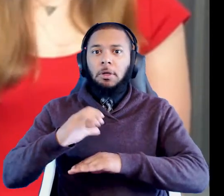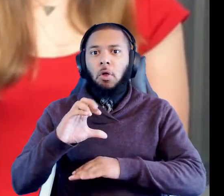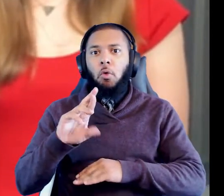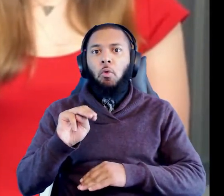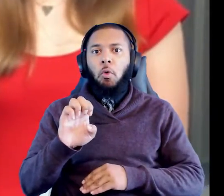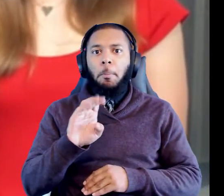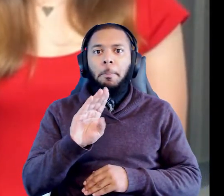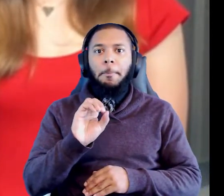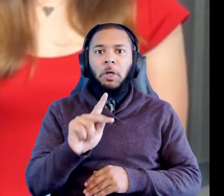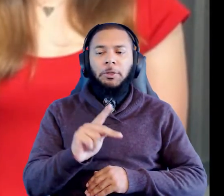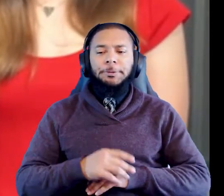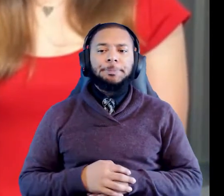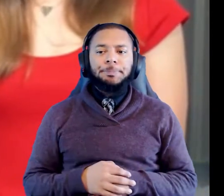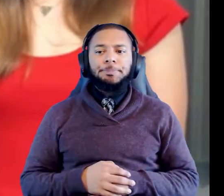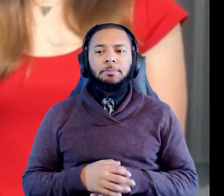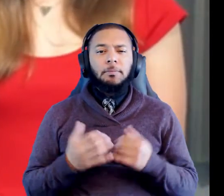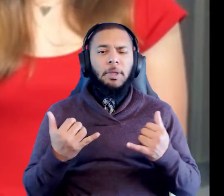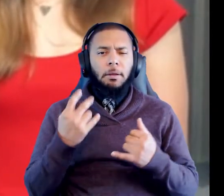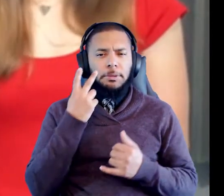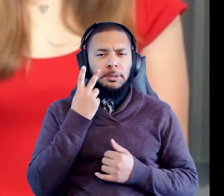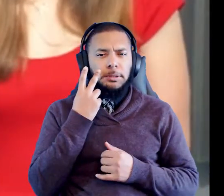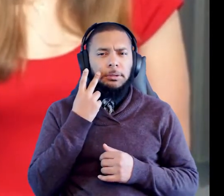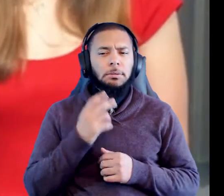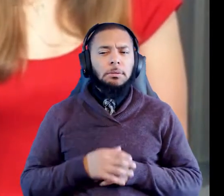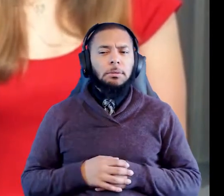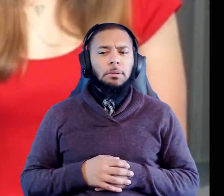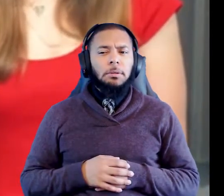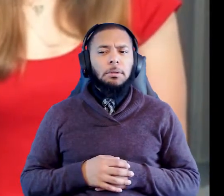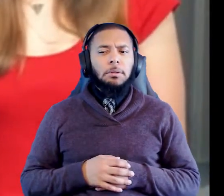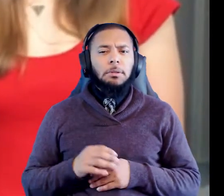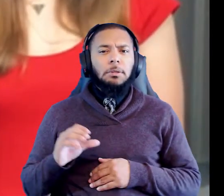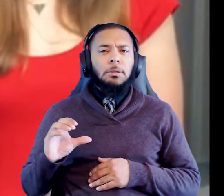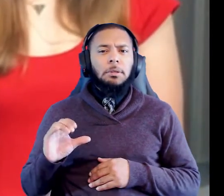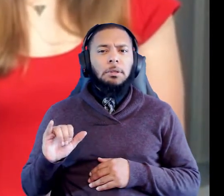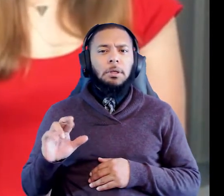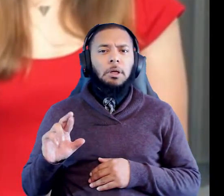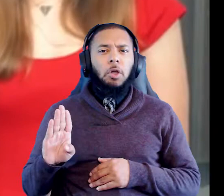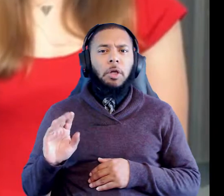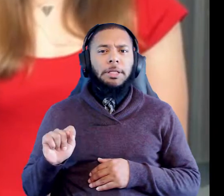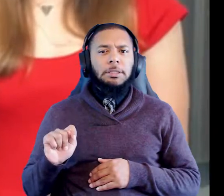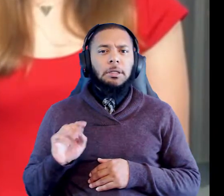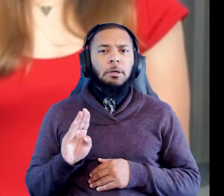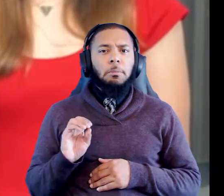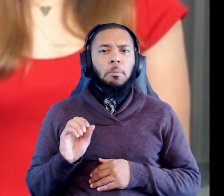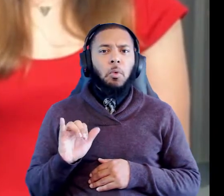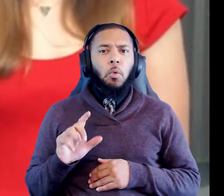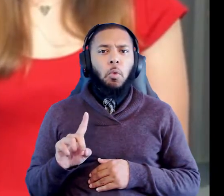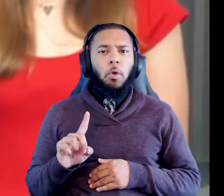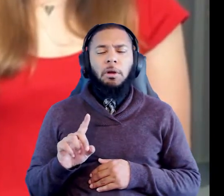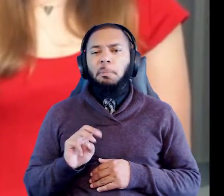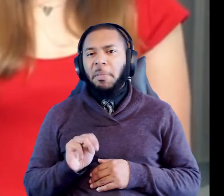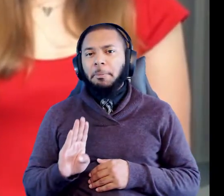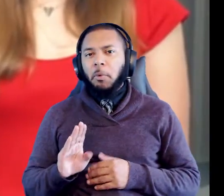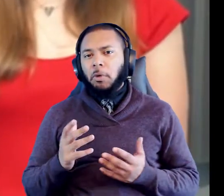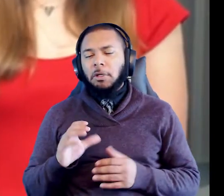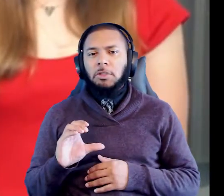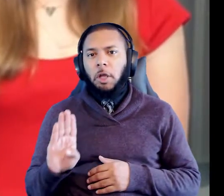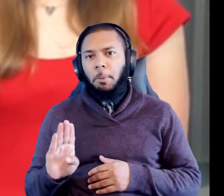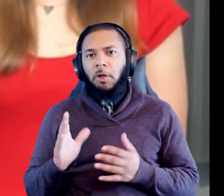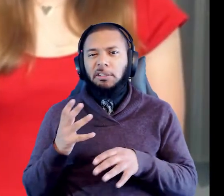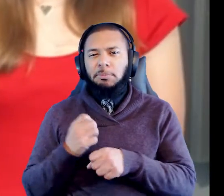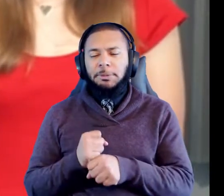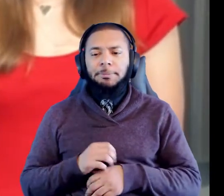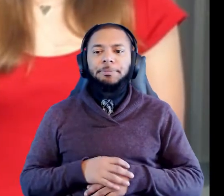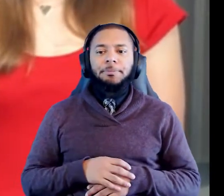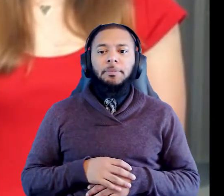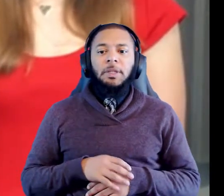second one let's see if you can do this one this is called a circuit board a circuit board is a piece that is in